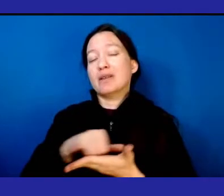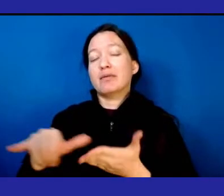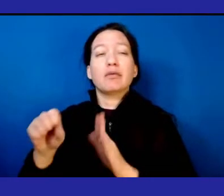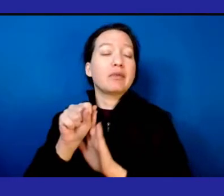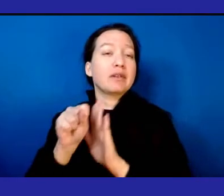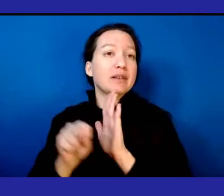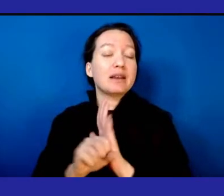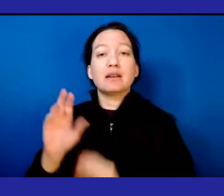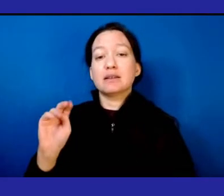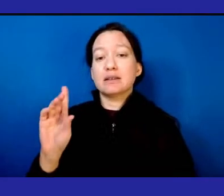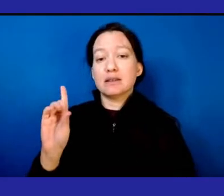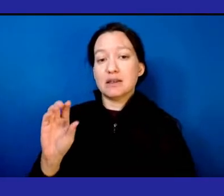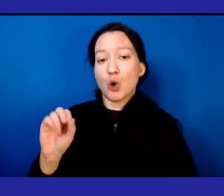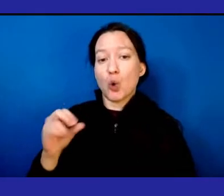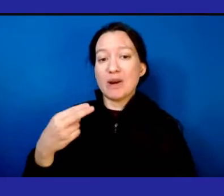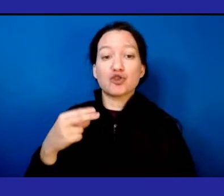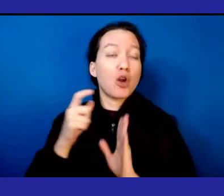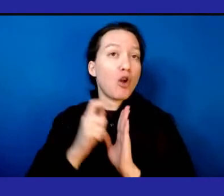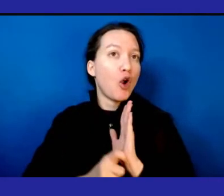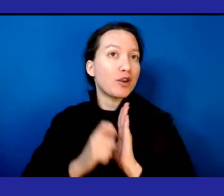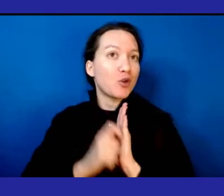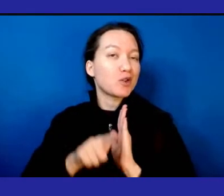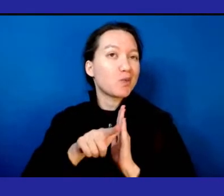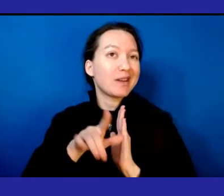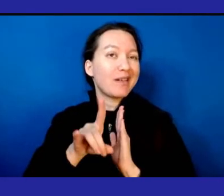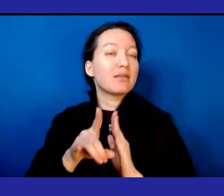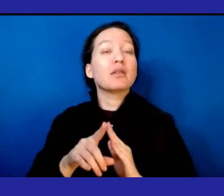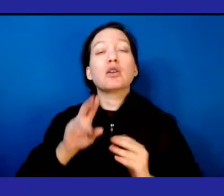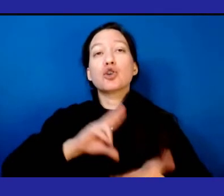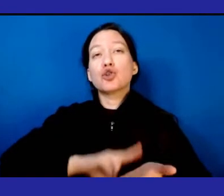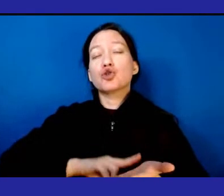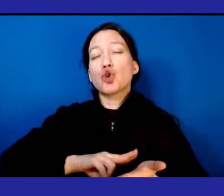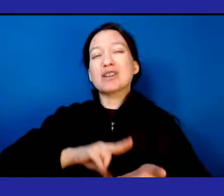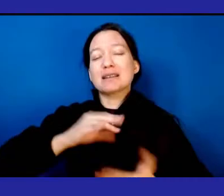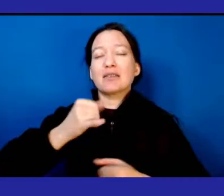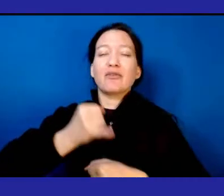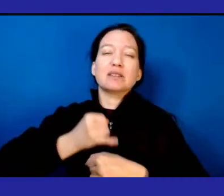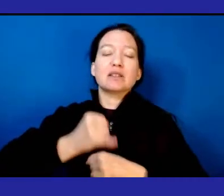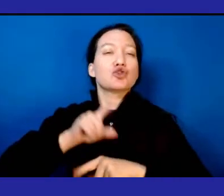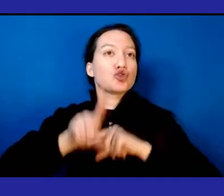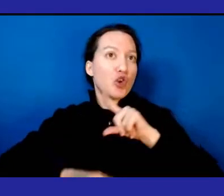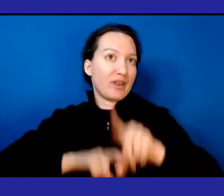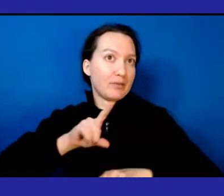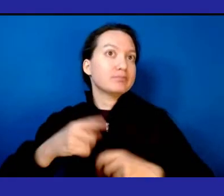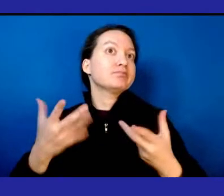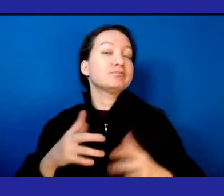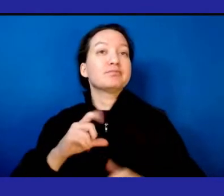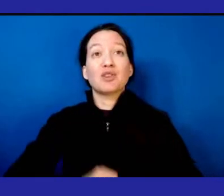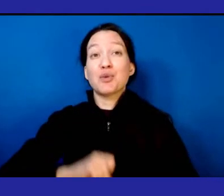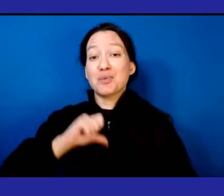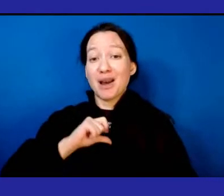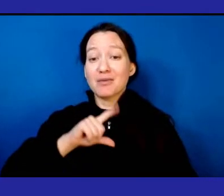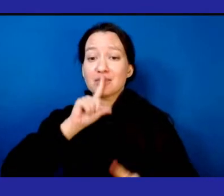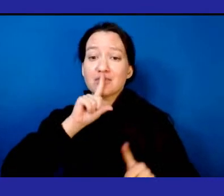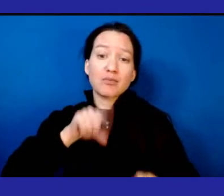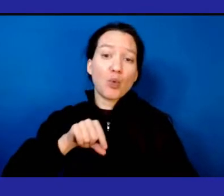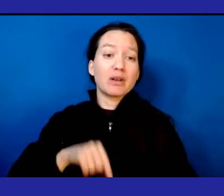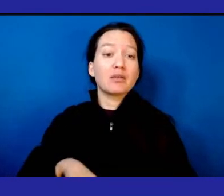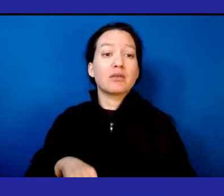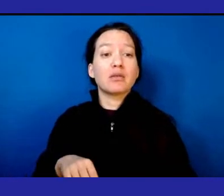Article 28 Nursing Facility Survey. We are proud to report the 6-day clinical